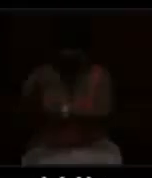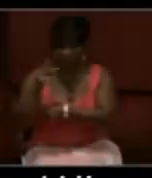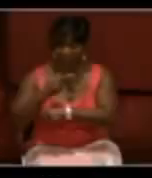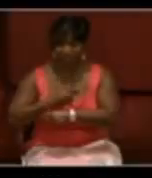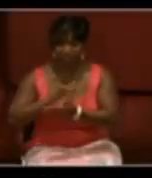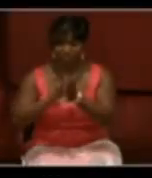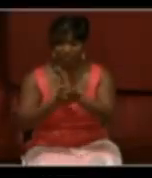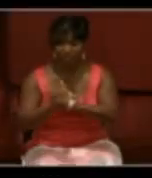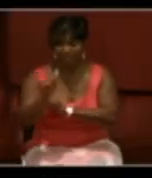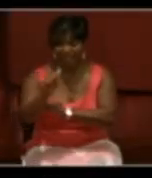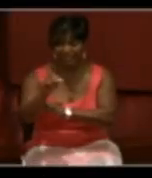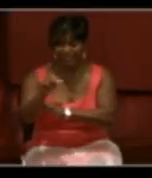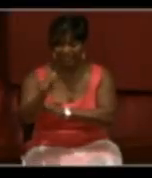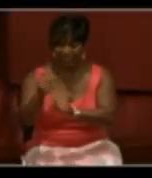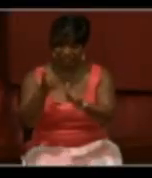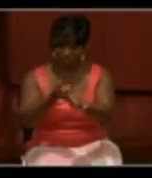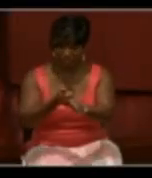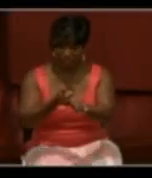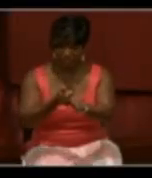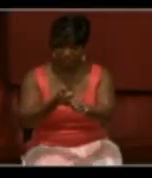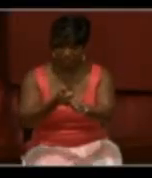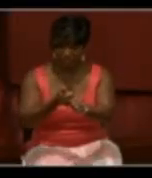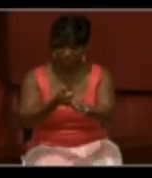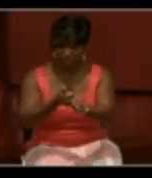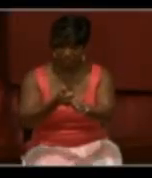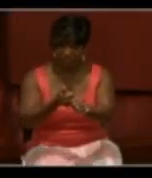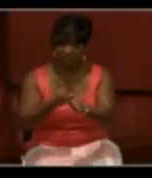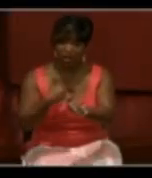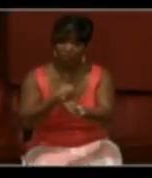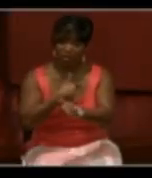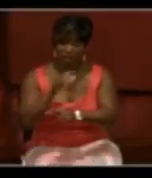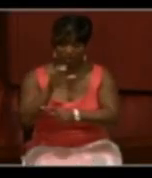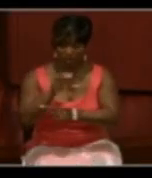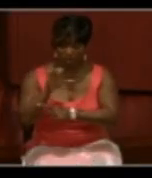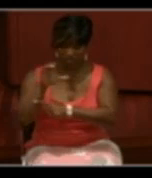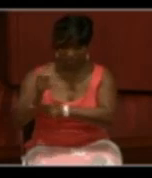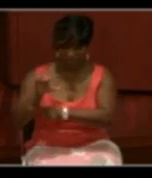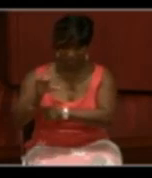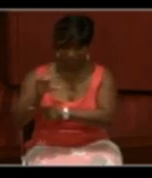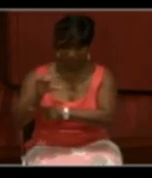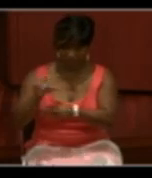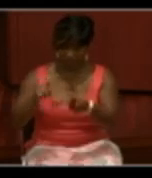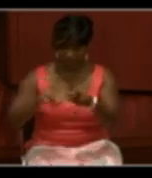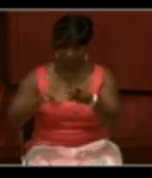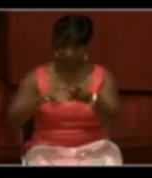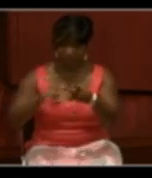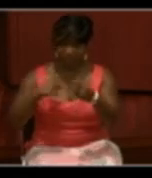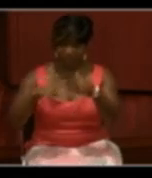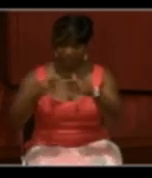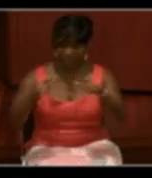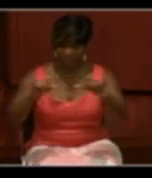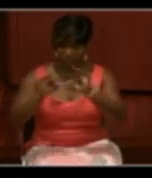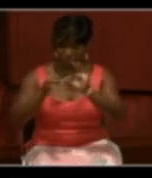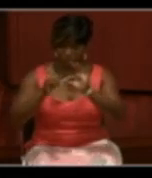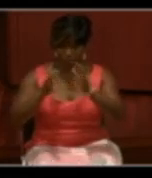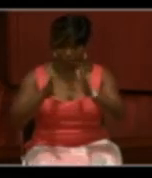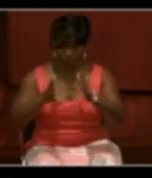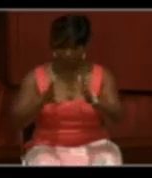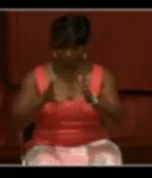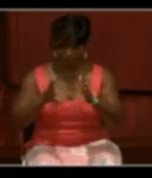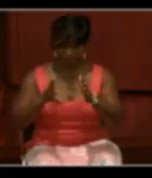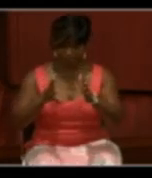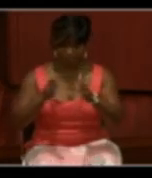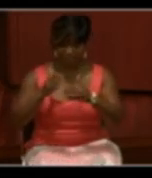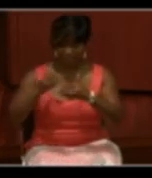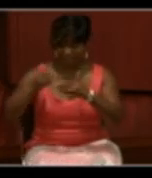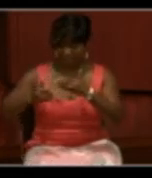client. We have running embedded closed captioning, and we also have sign language interpreters. At